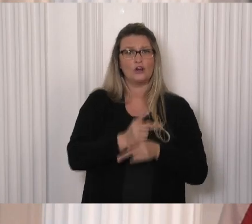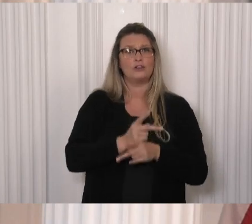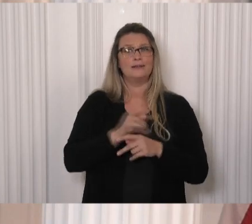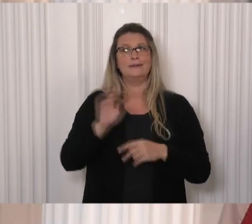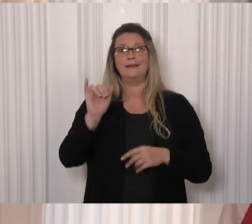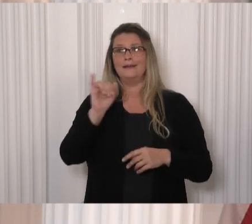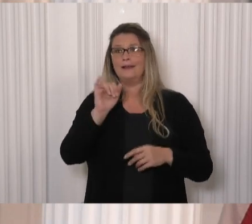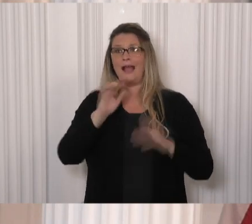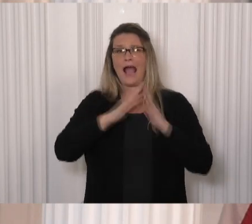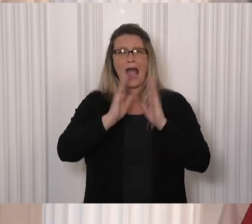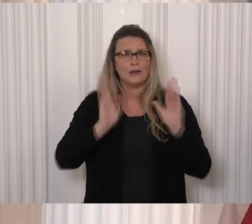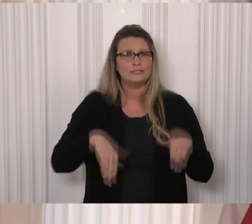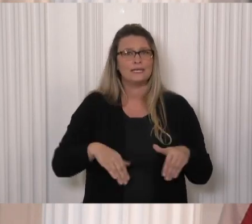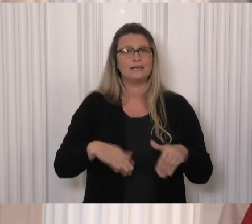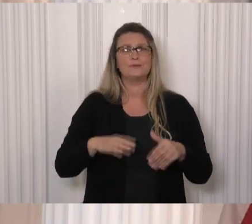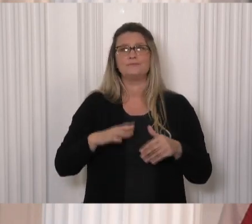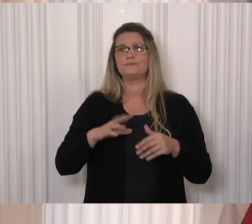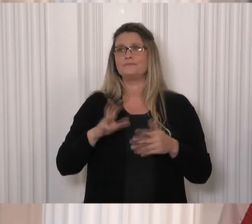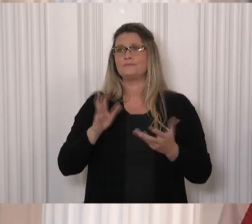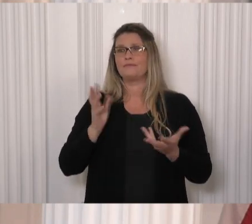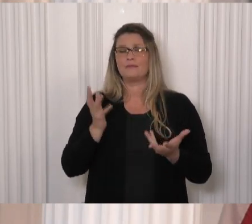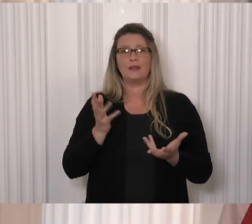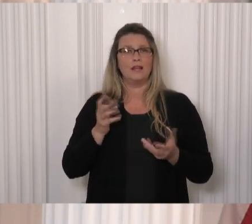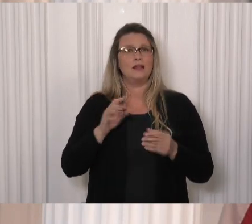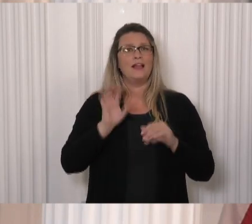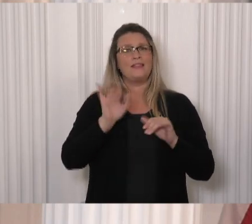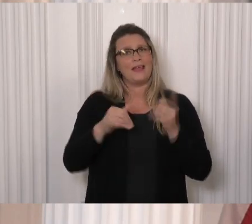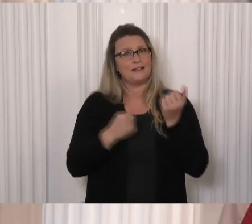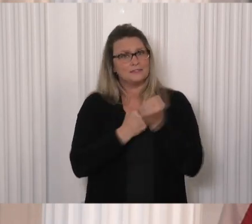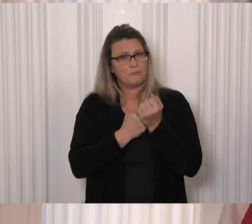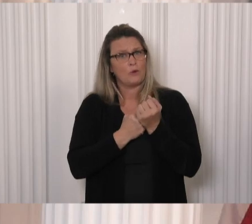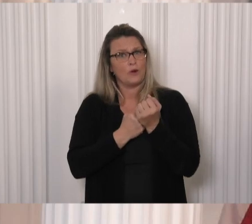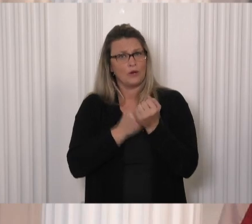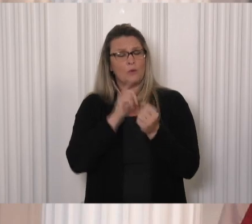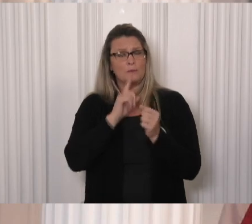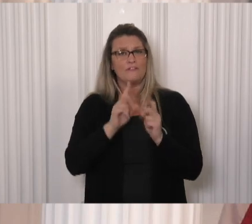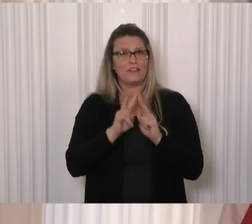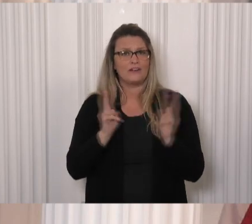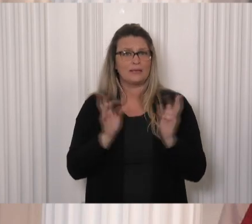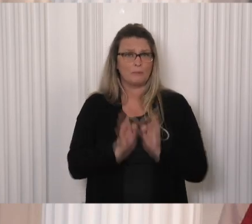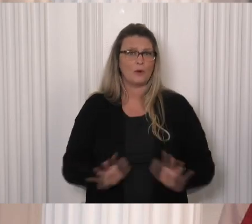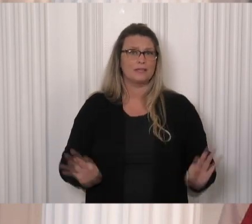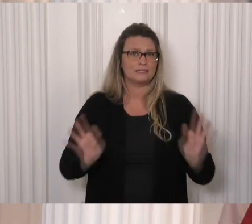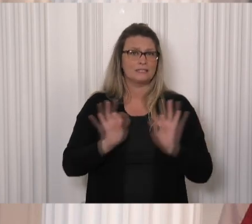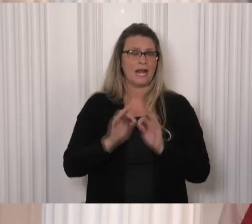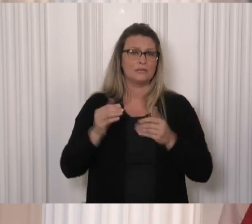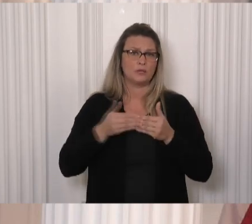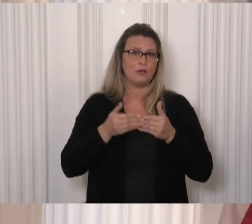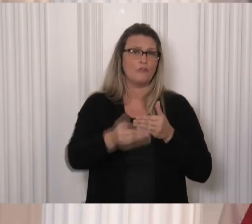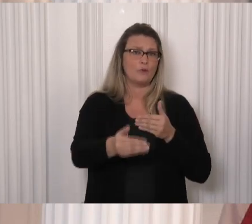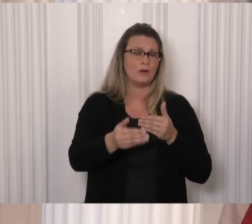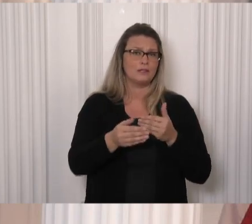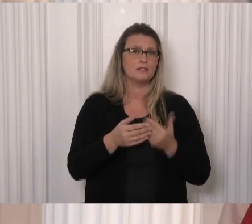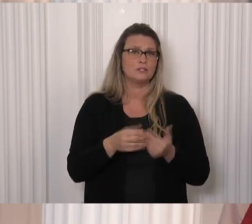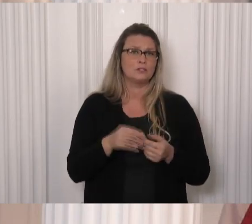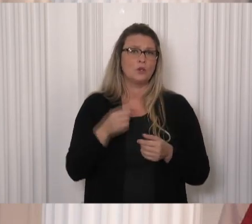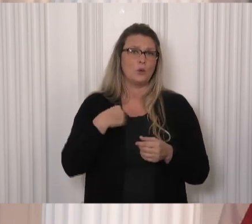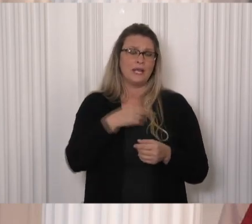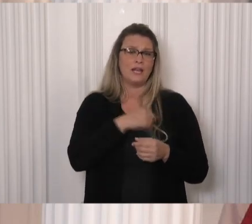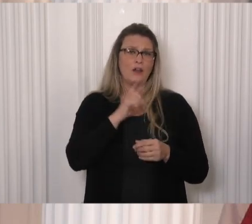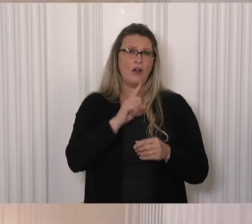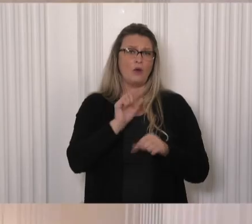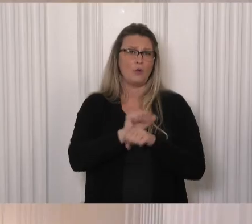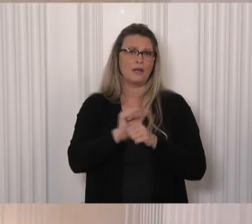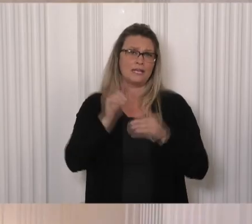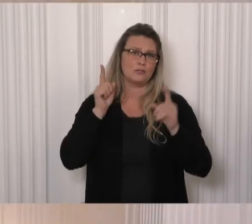housing issues, those kinds of supports that are going to be really critical as we move forward. So it is absolutely a critical piece to work towards